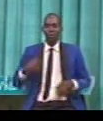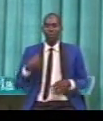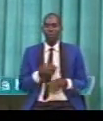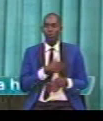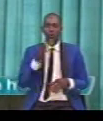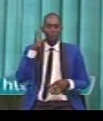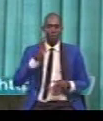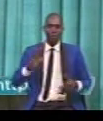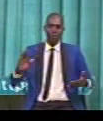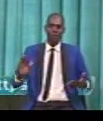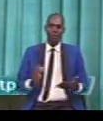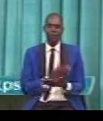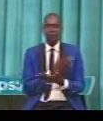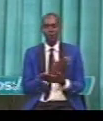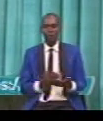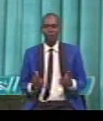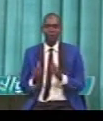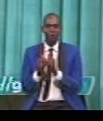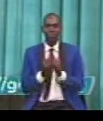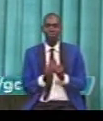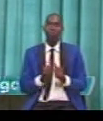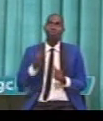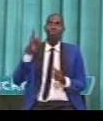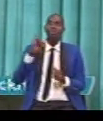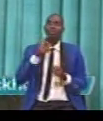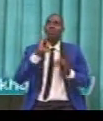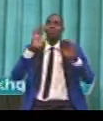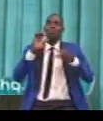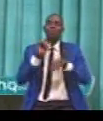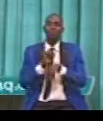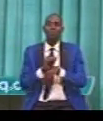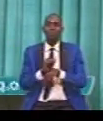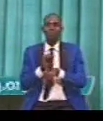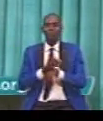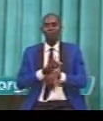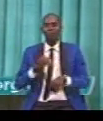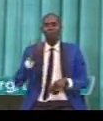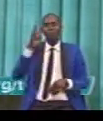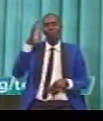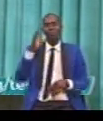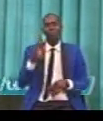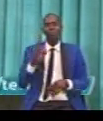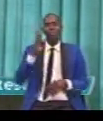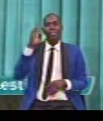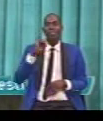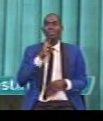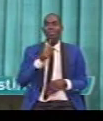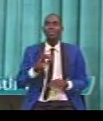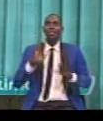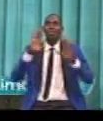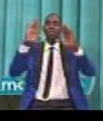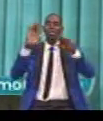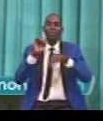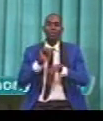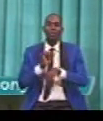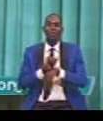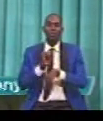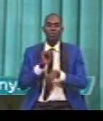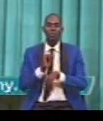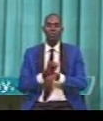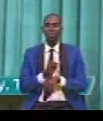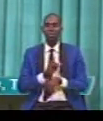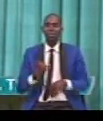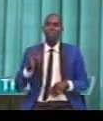together. It's a miracle walking God. It's a